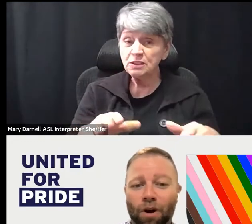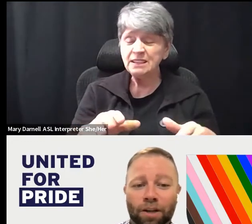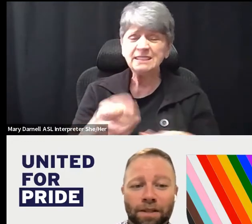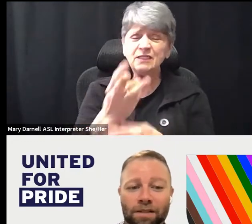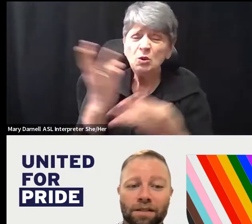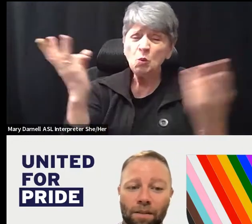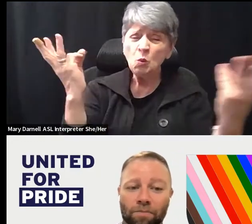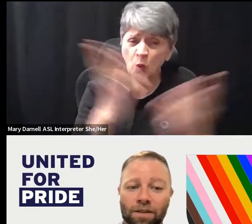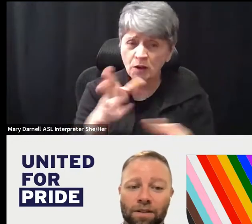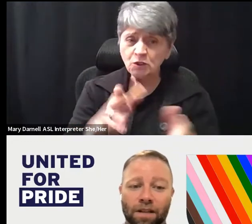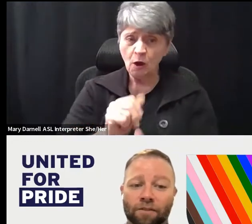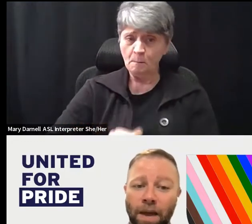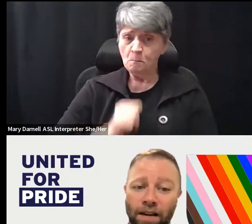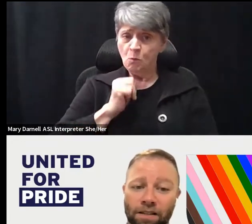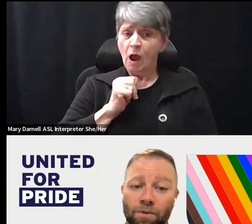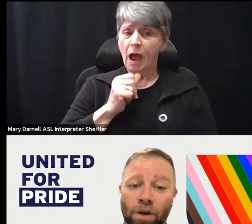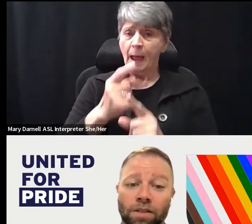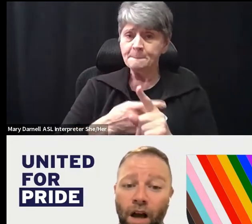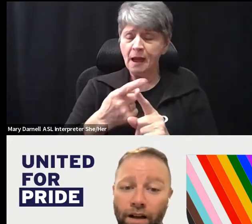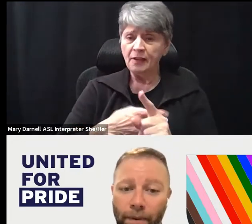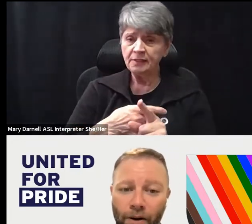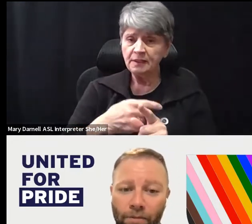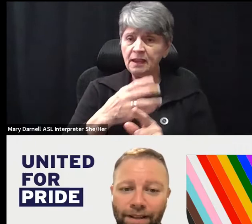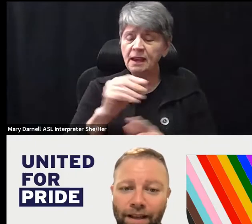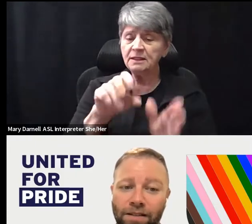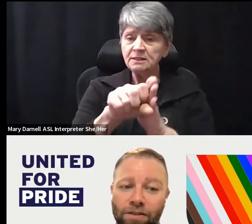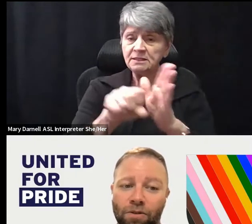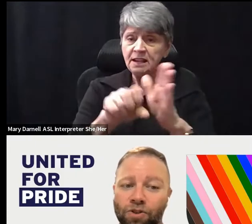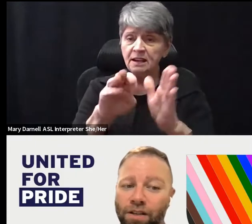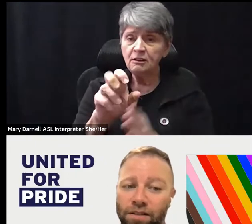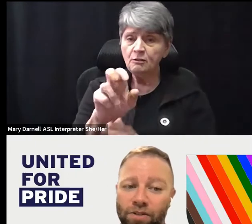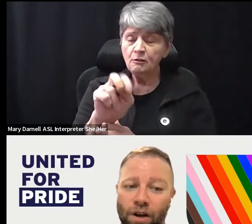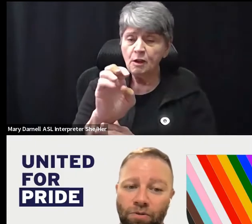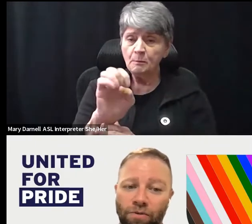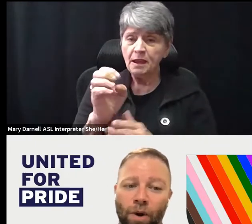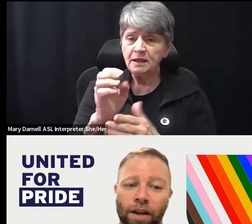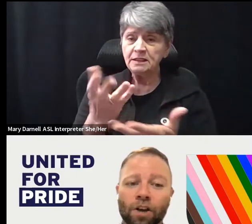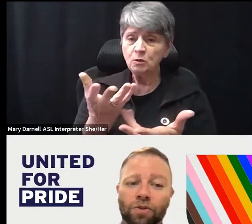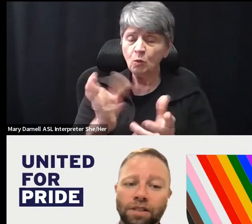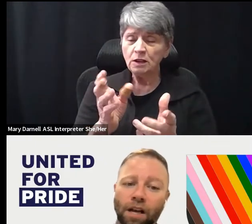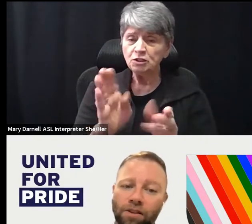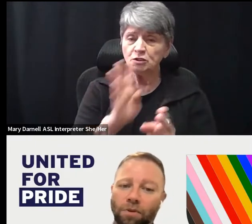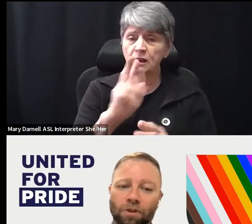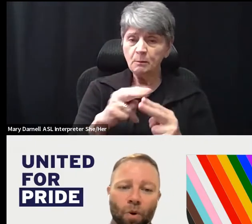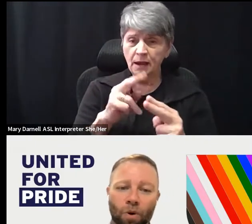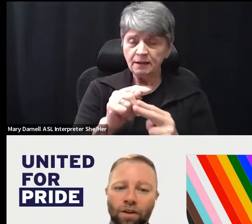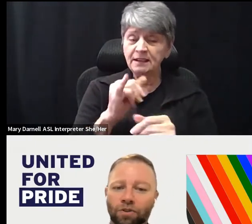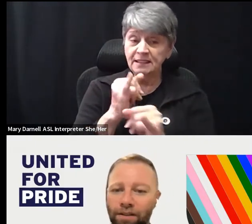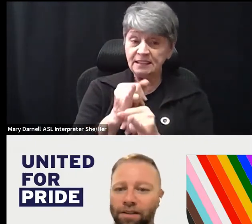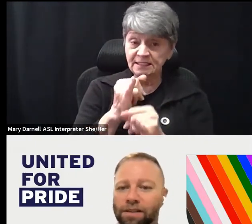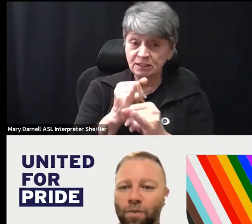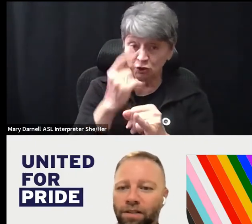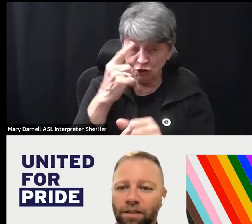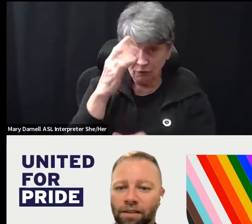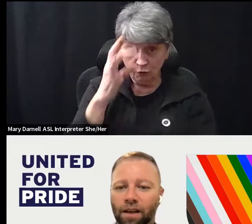during oral arguments, this is something that the state of Maine seemed to want to talk about, but the Institute of Justice tried to avoid. So tell us whether the court